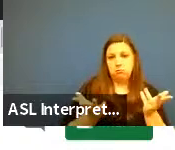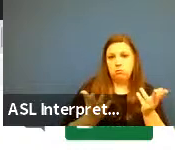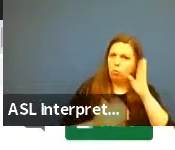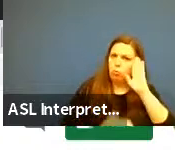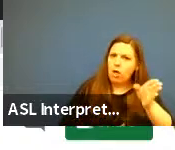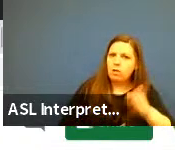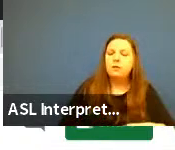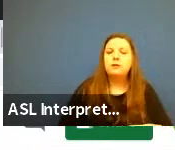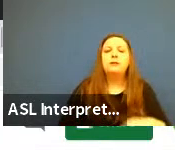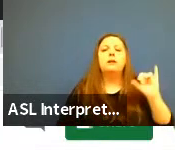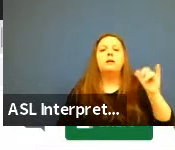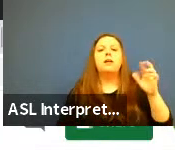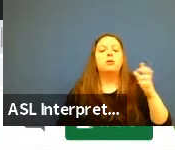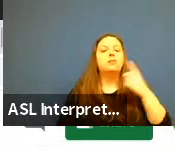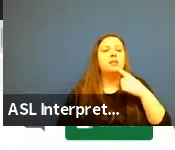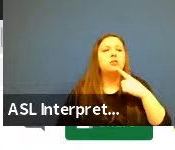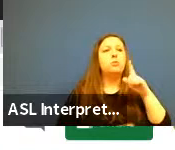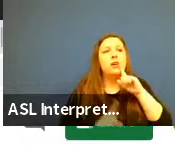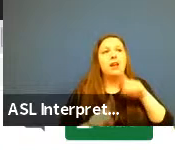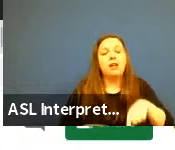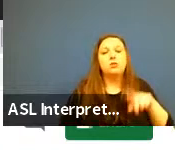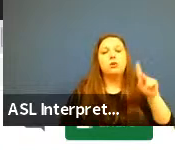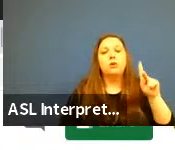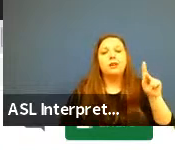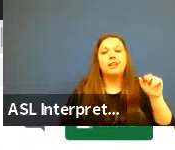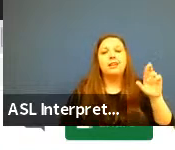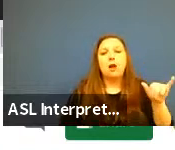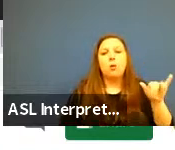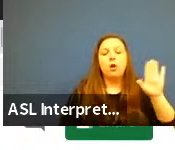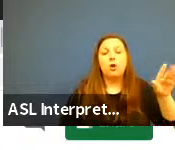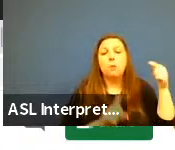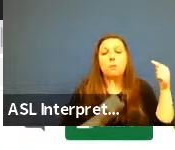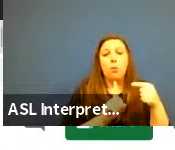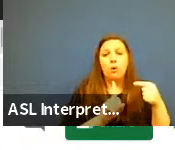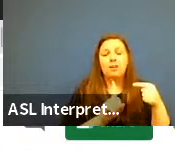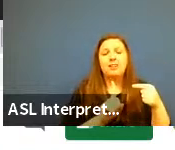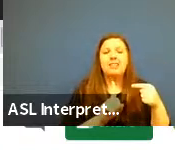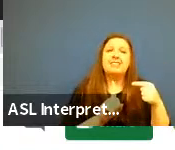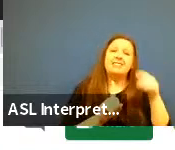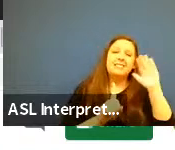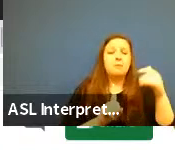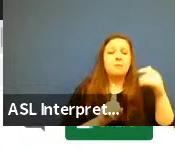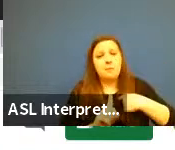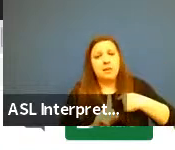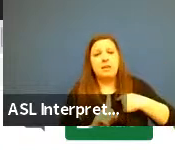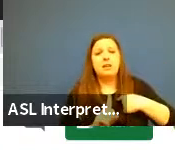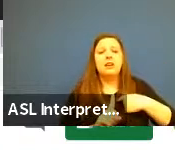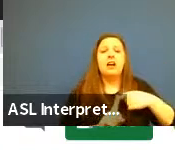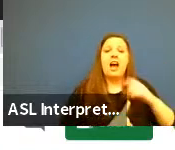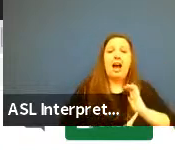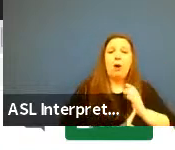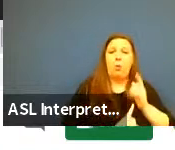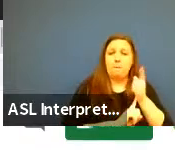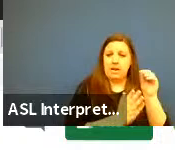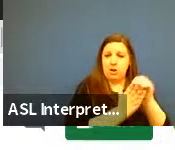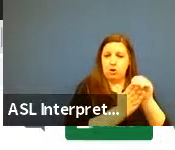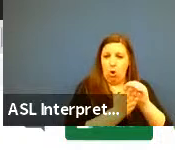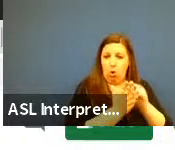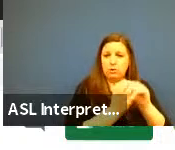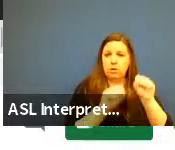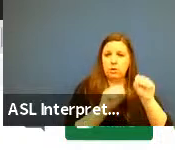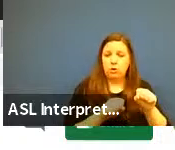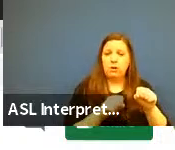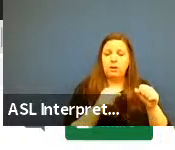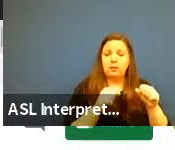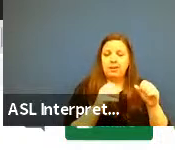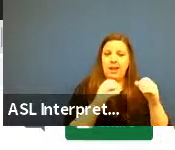But to answer Kara's point, it seems to me that minutes could be more detailed, and especially for her, you know, Yeah. about the